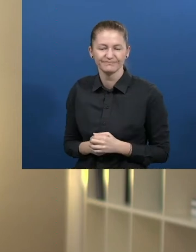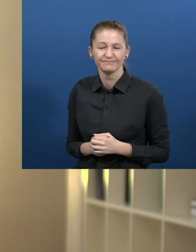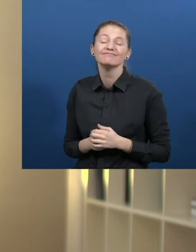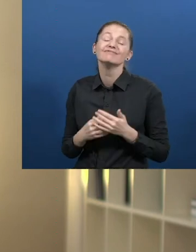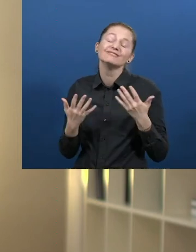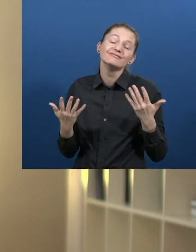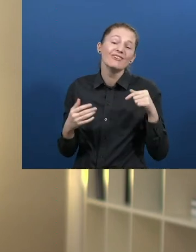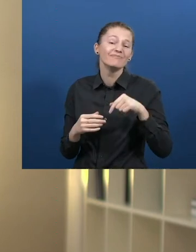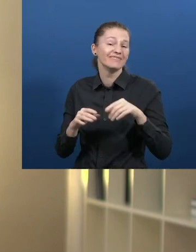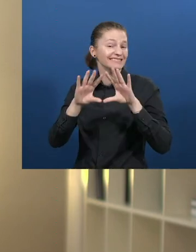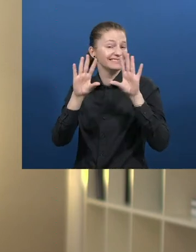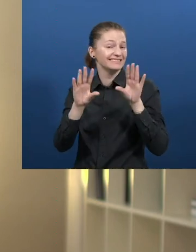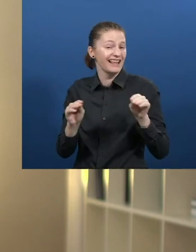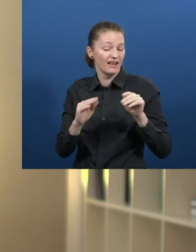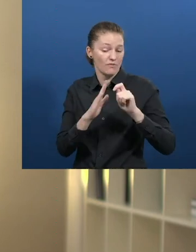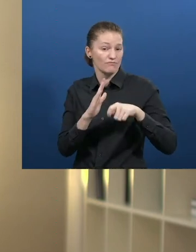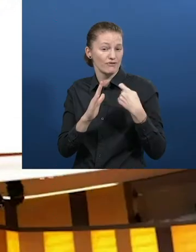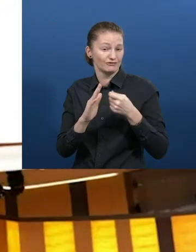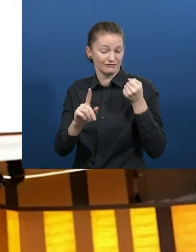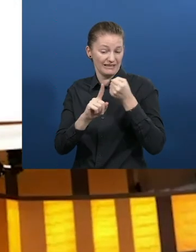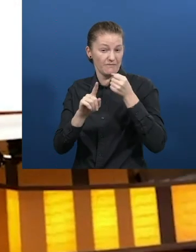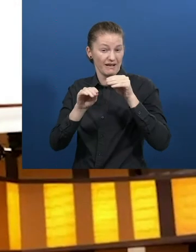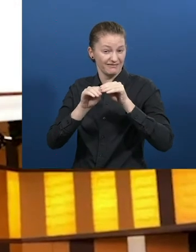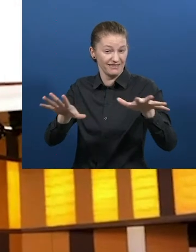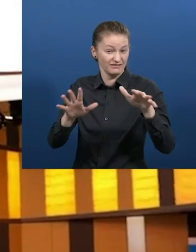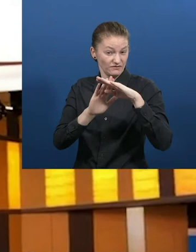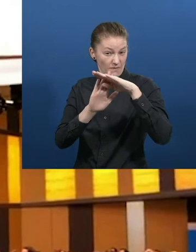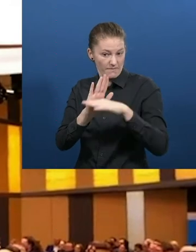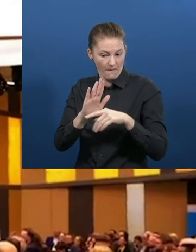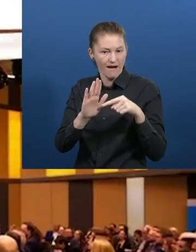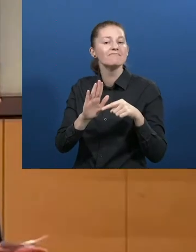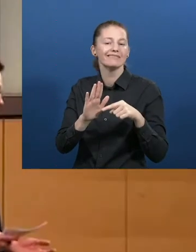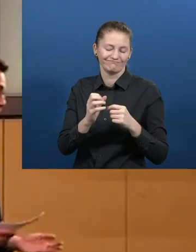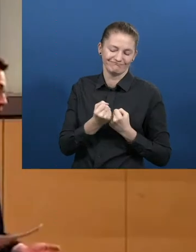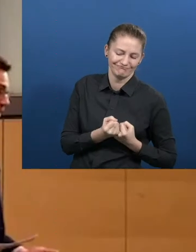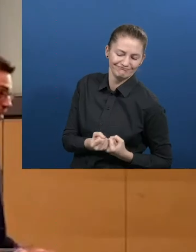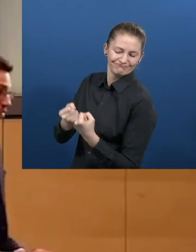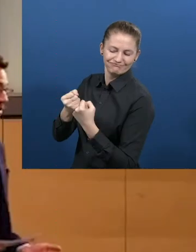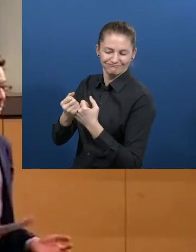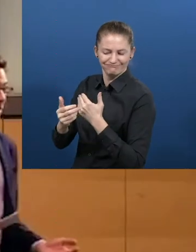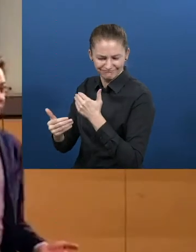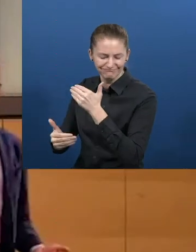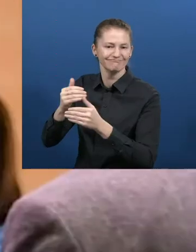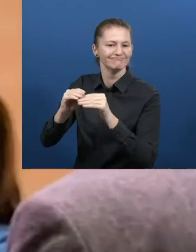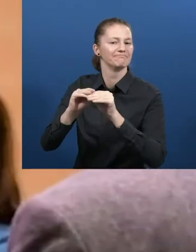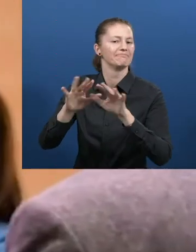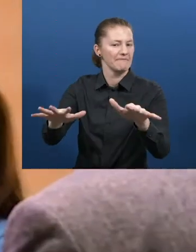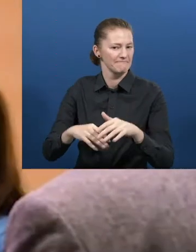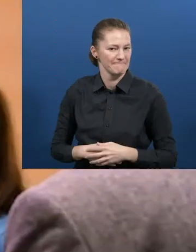really scale all those solutions. That's where the Zero Project Impact Transfer Program steps in.